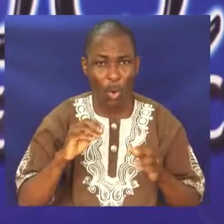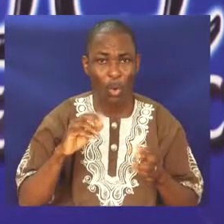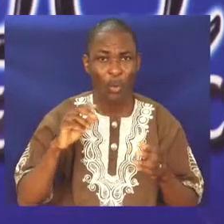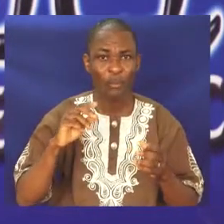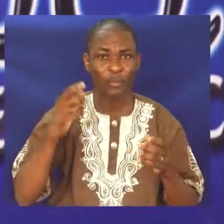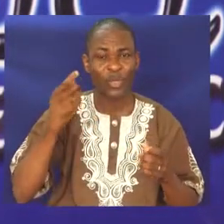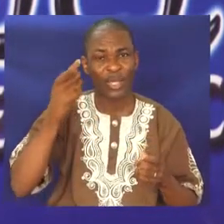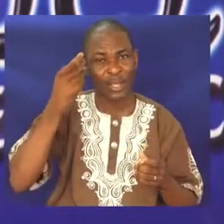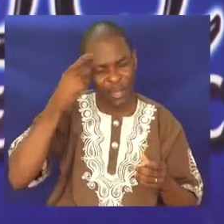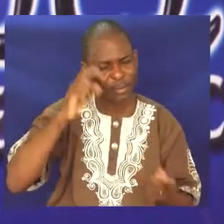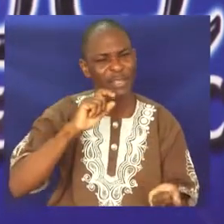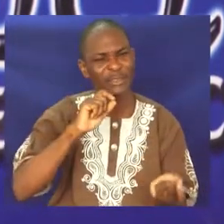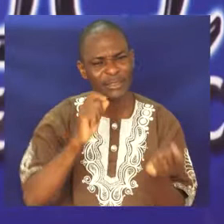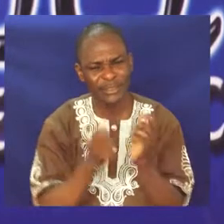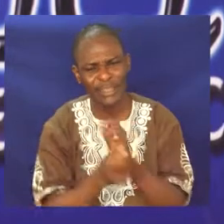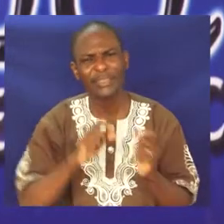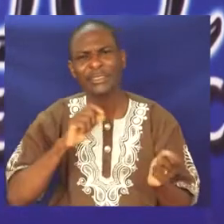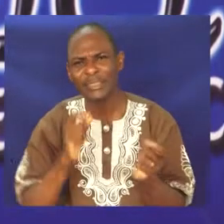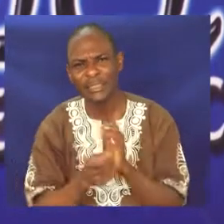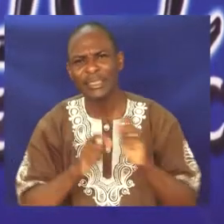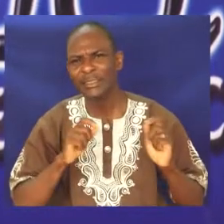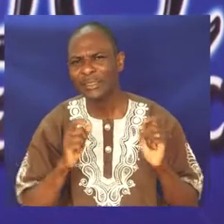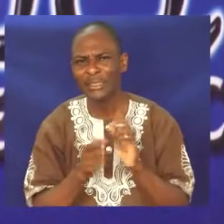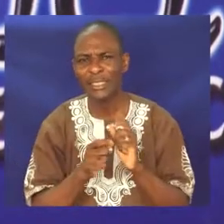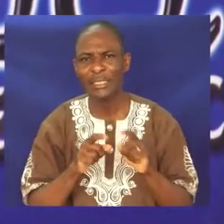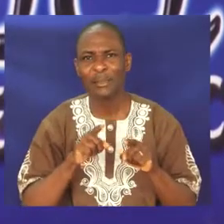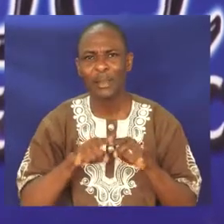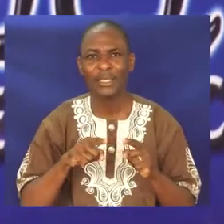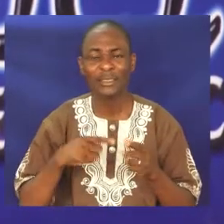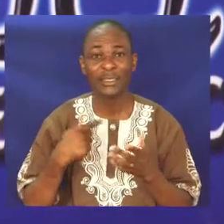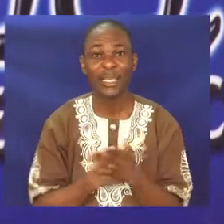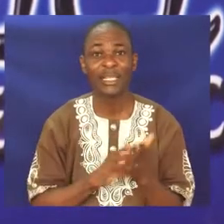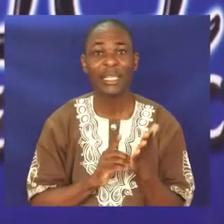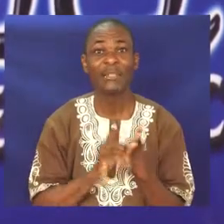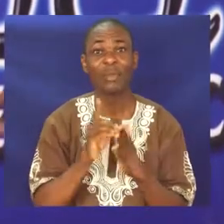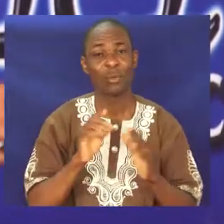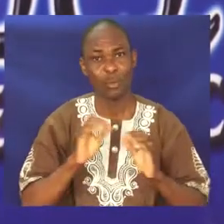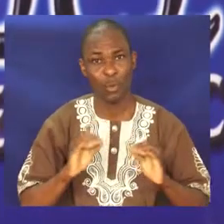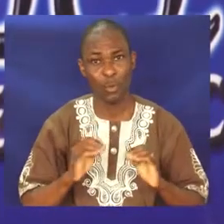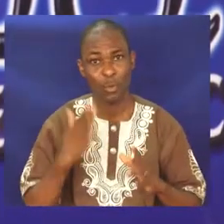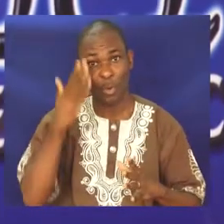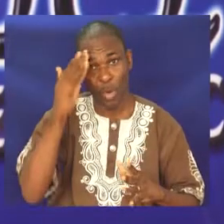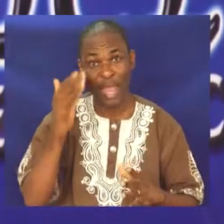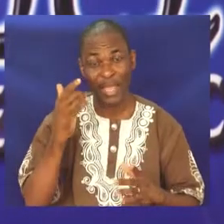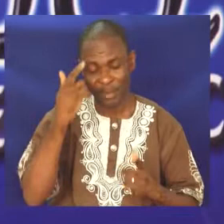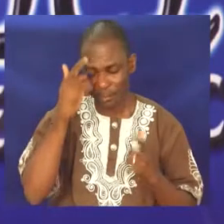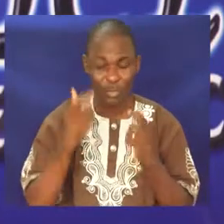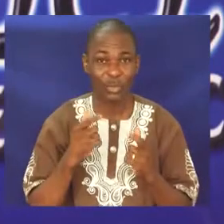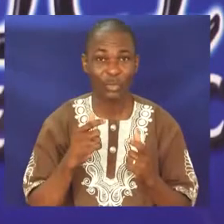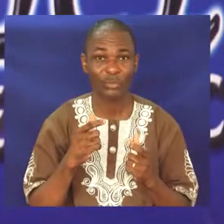dinner, and offer pa, a hootyame. His answer, a bim, a bana, a can was a man. So now, go for the ministers near dinner, a